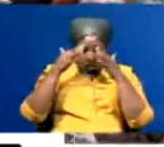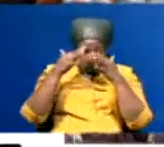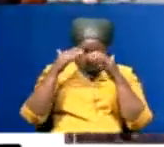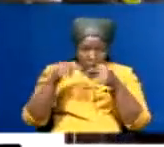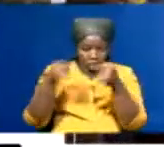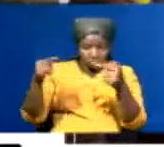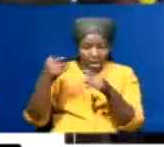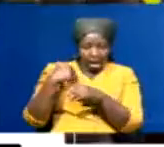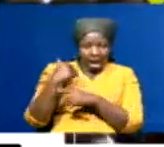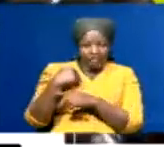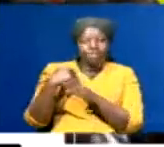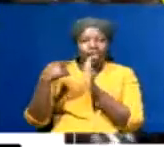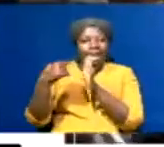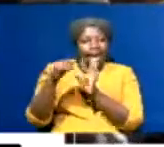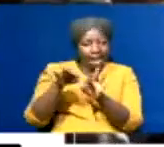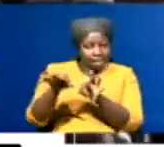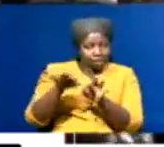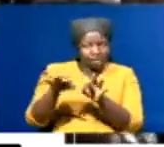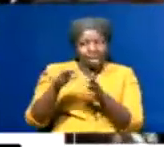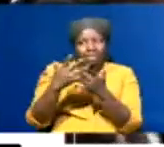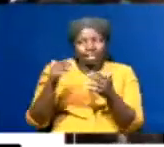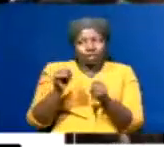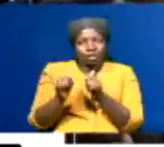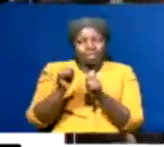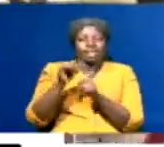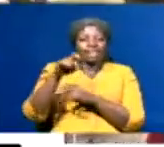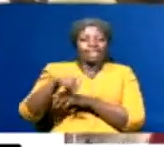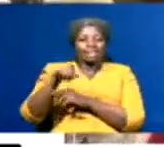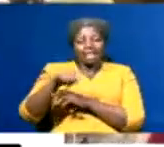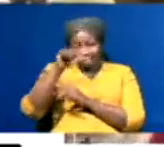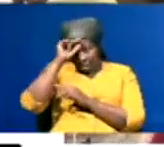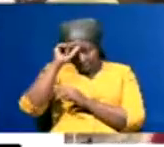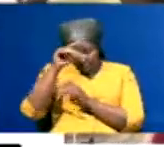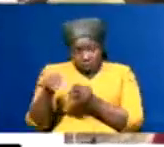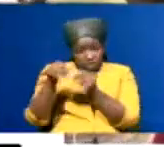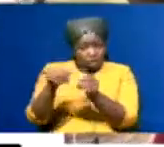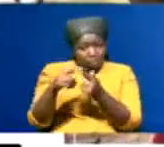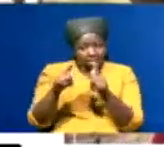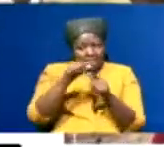are the engines behind the government's reluctance to address their demands.